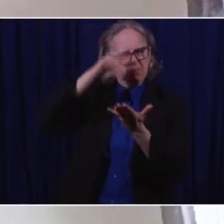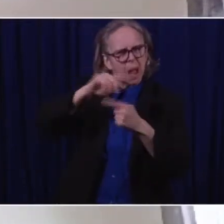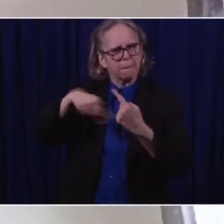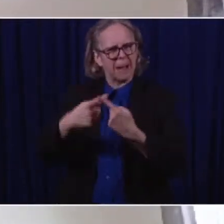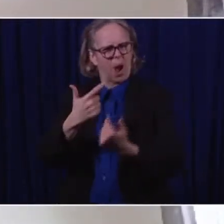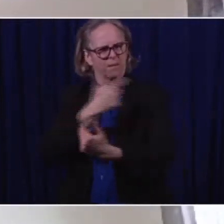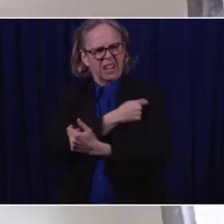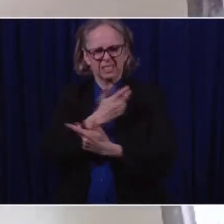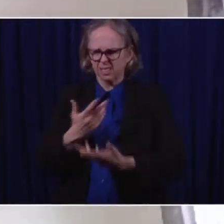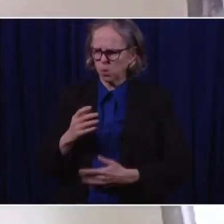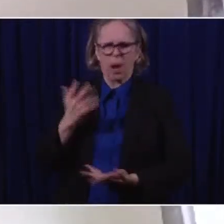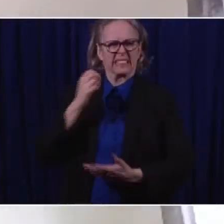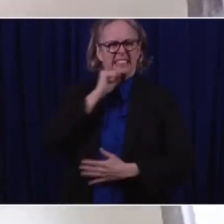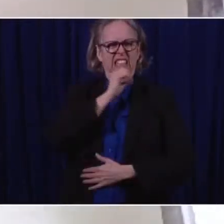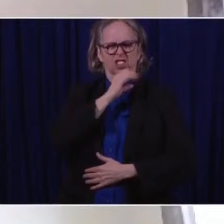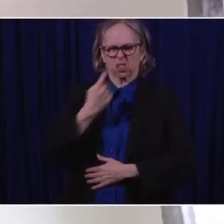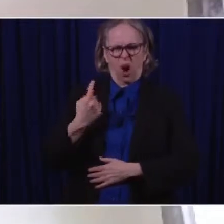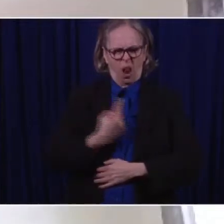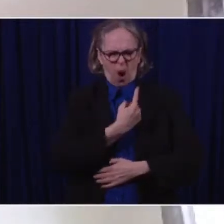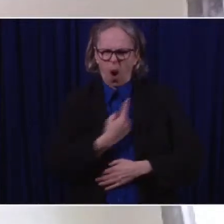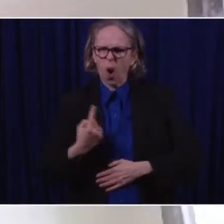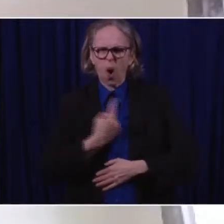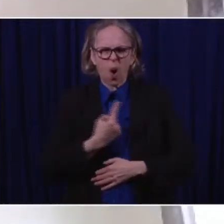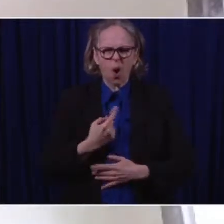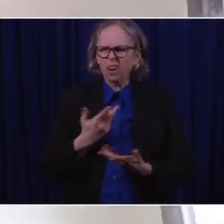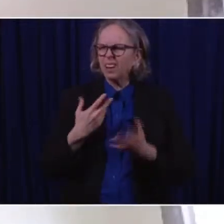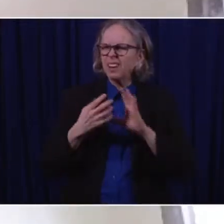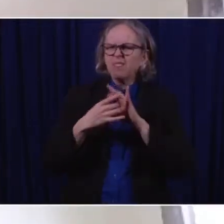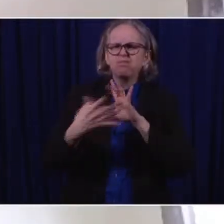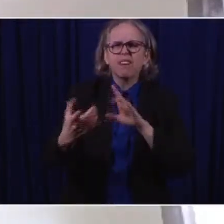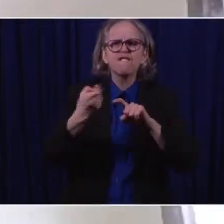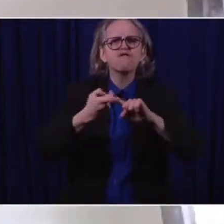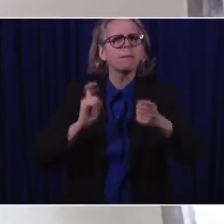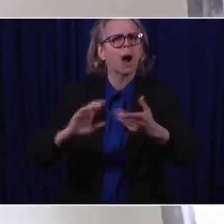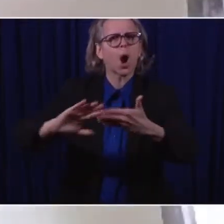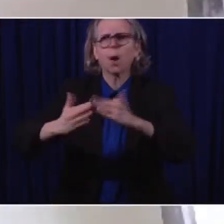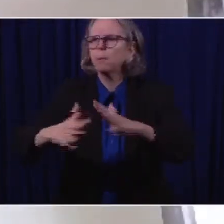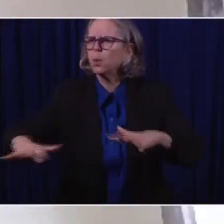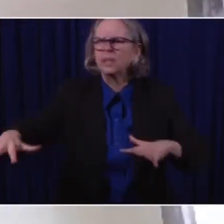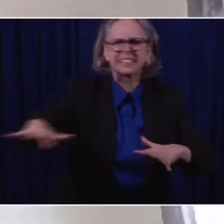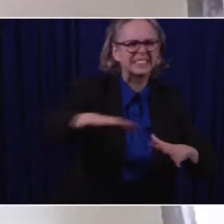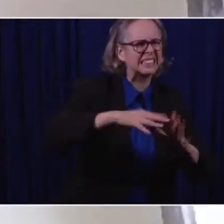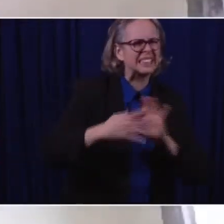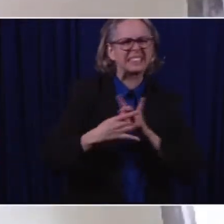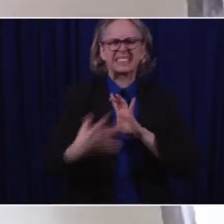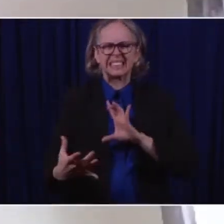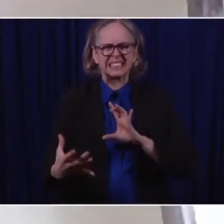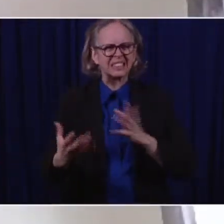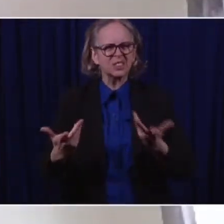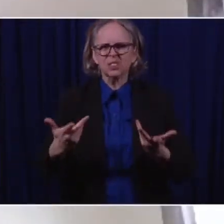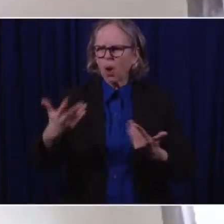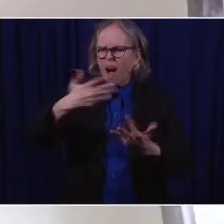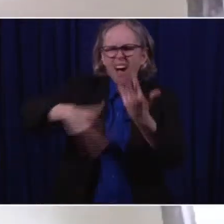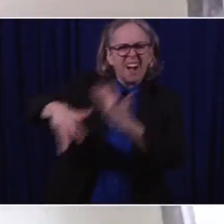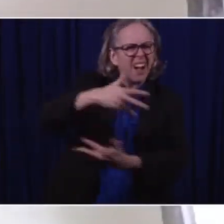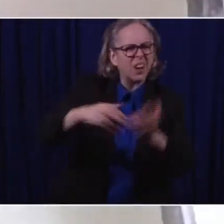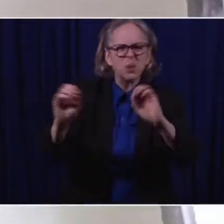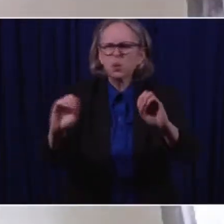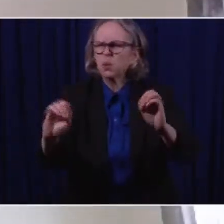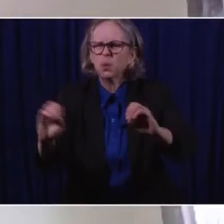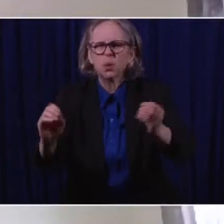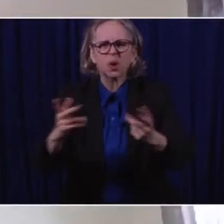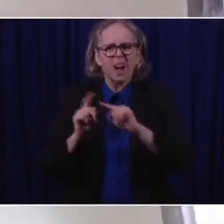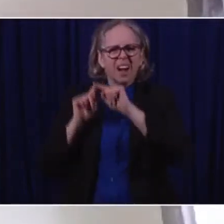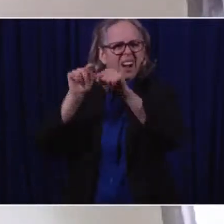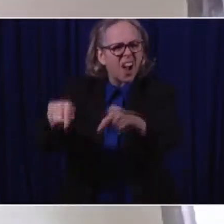been staying home. They've done some of the things we've asked them to do, and they've not spent a lot of times with maybe some of the people they're used to. And so we